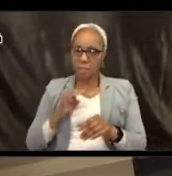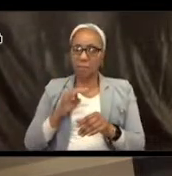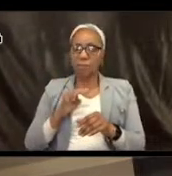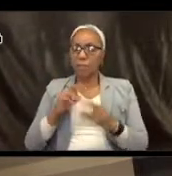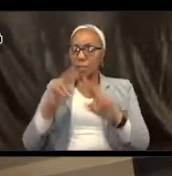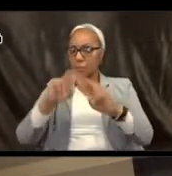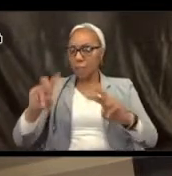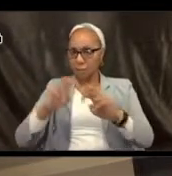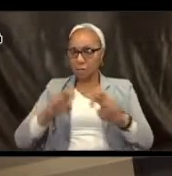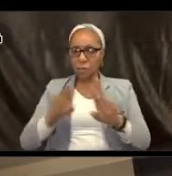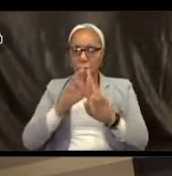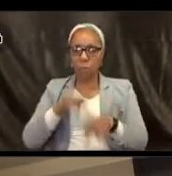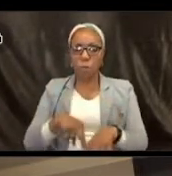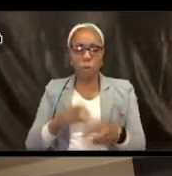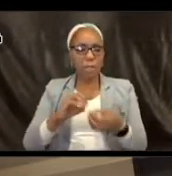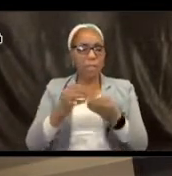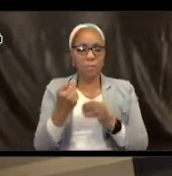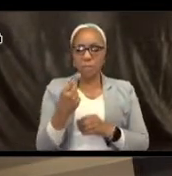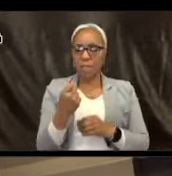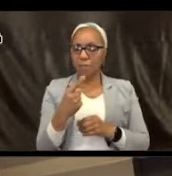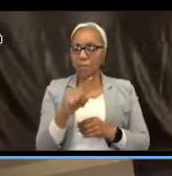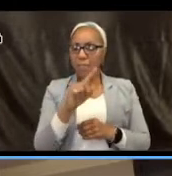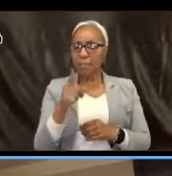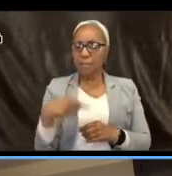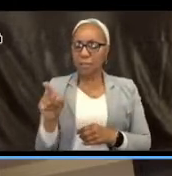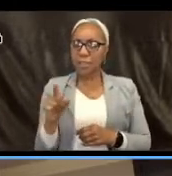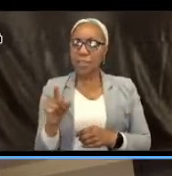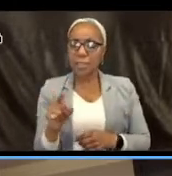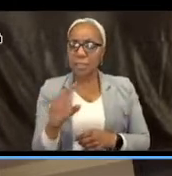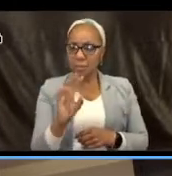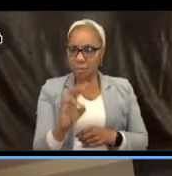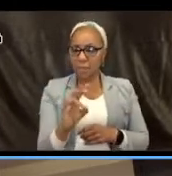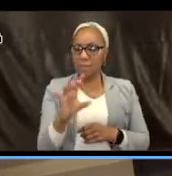report. Item 11,